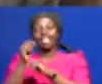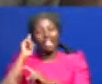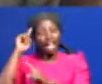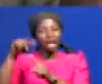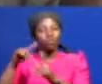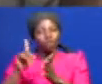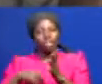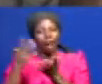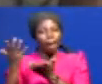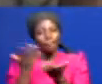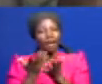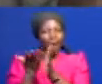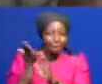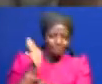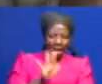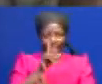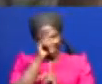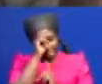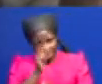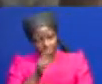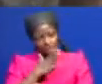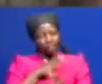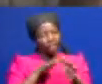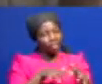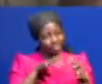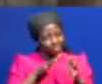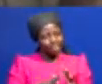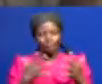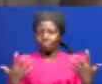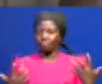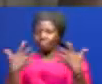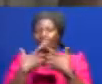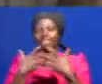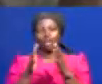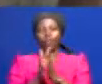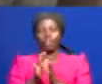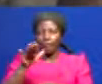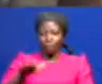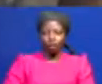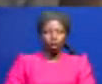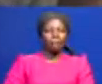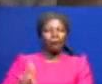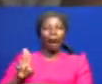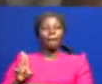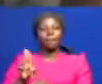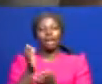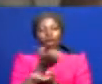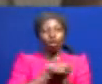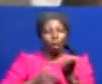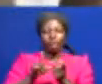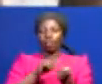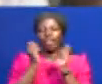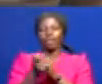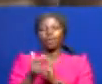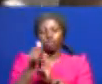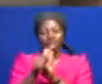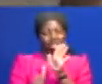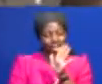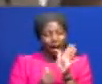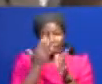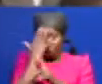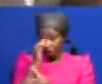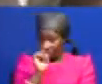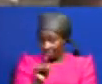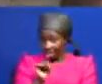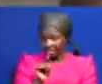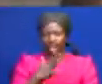the dignity of our farmers in line with the bottom-up economic transformation agenda. It is in this regard, Your